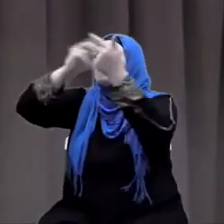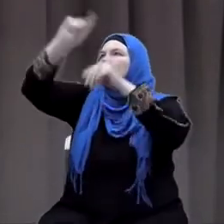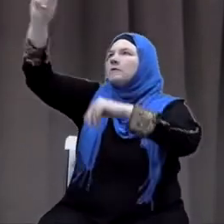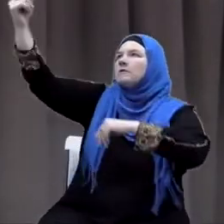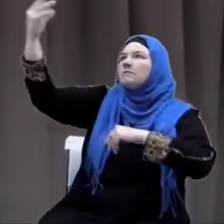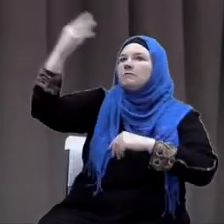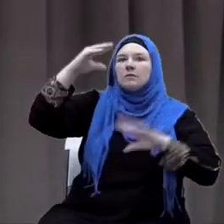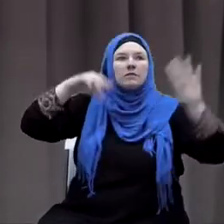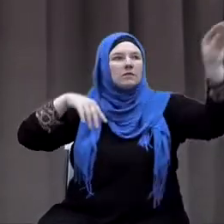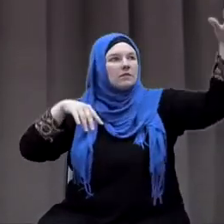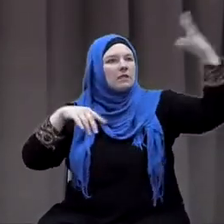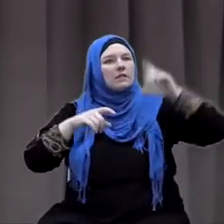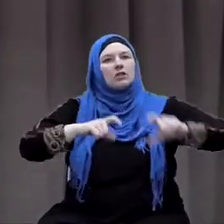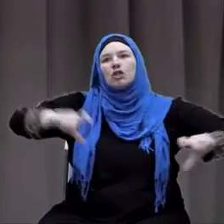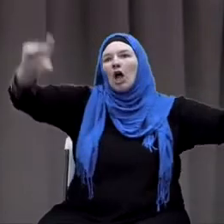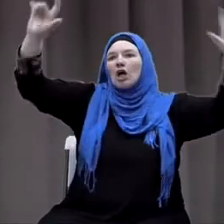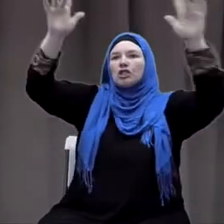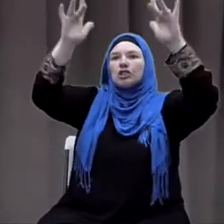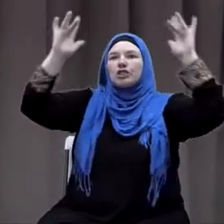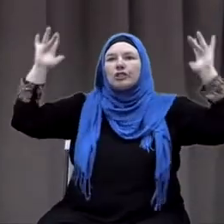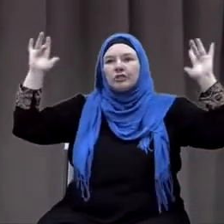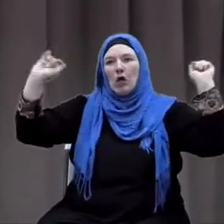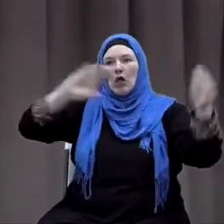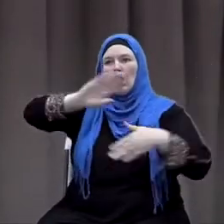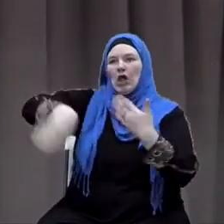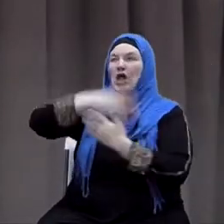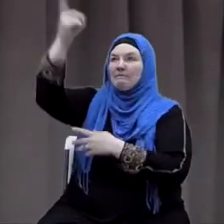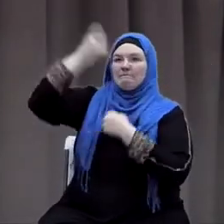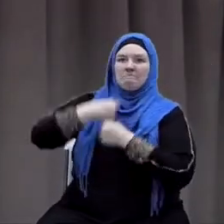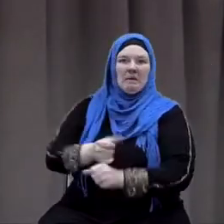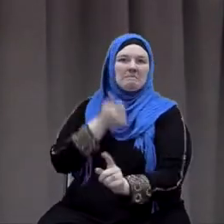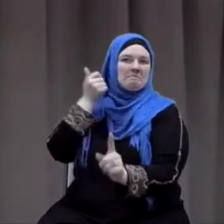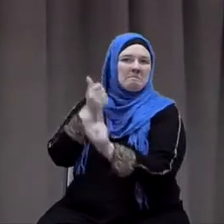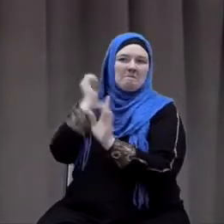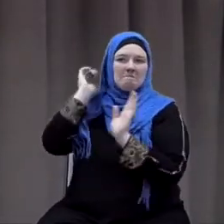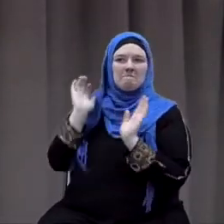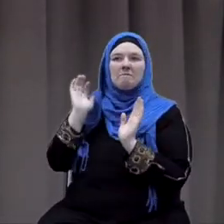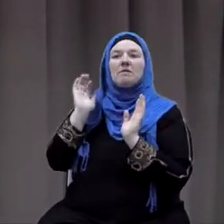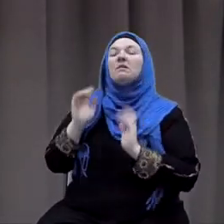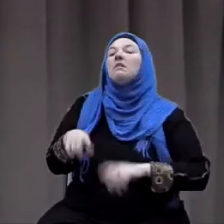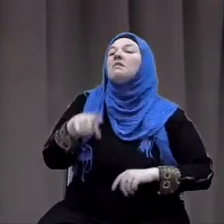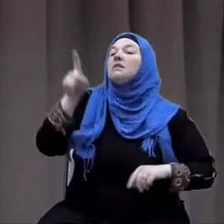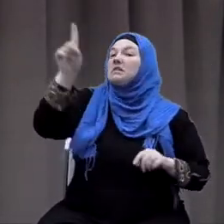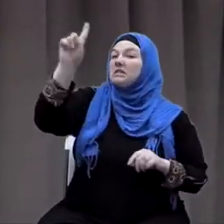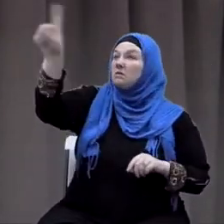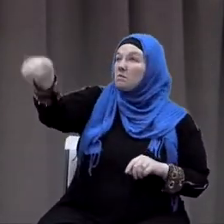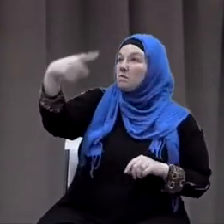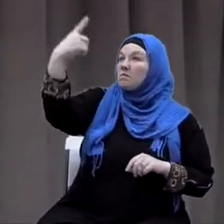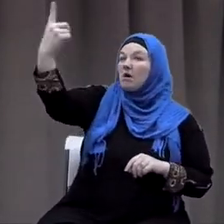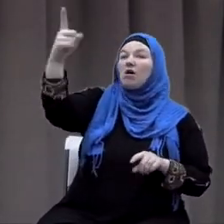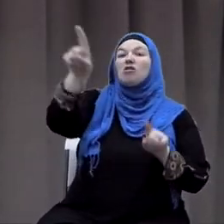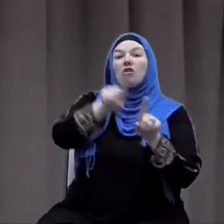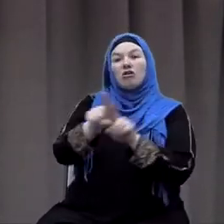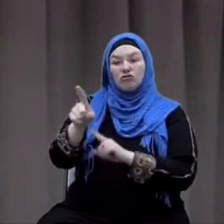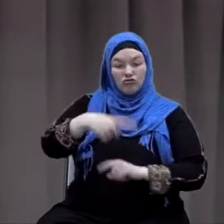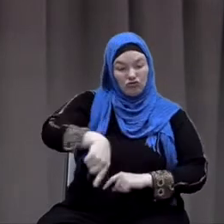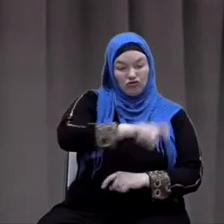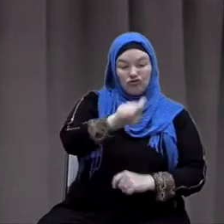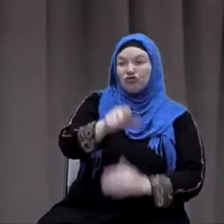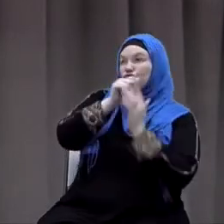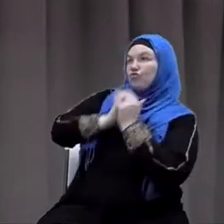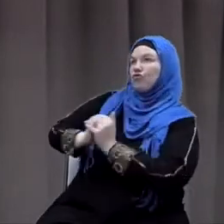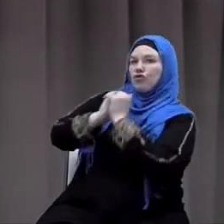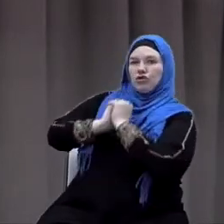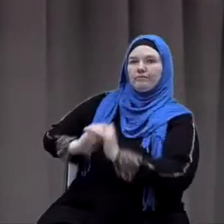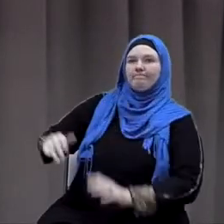alone. He didn't need help from any source. As such, he is the only one who ought to be worshipped